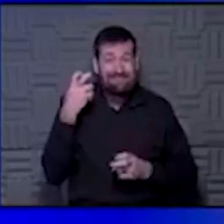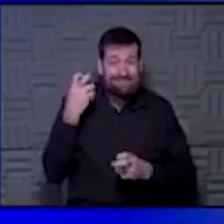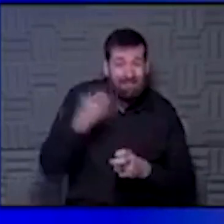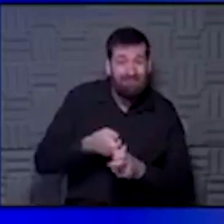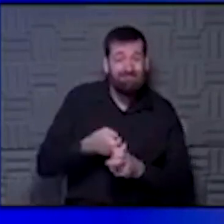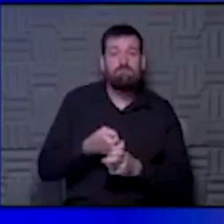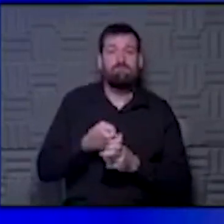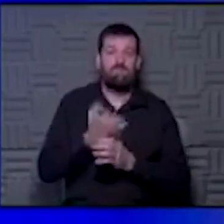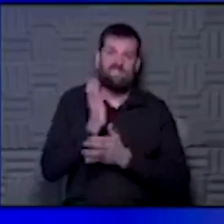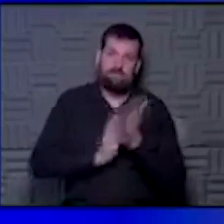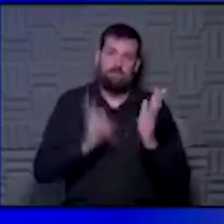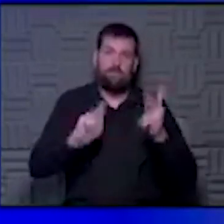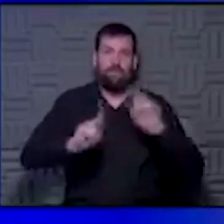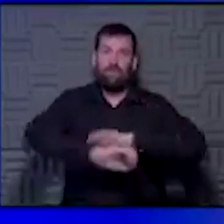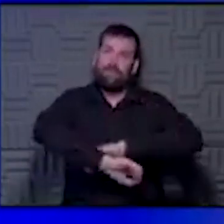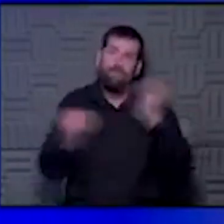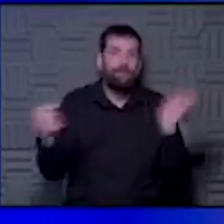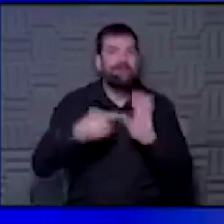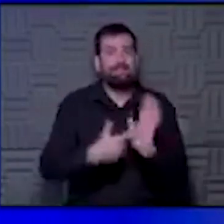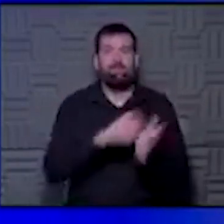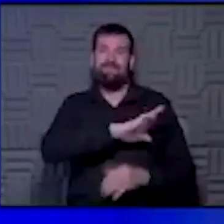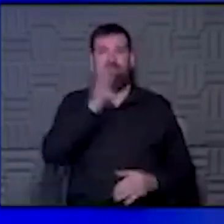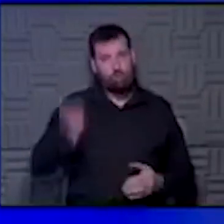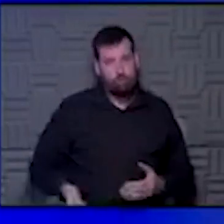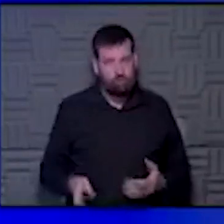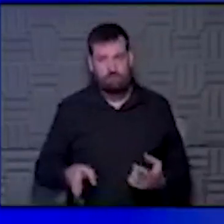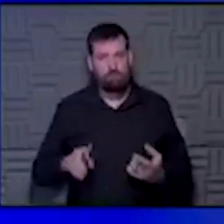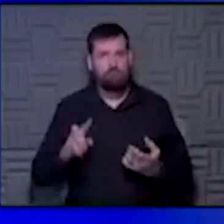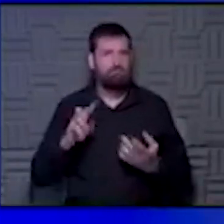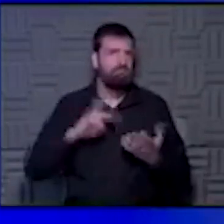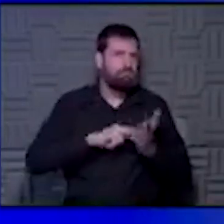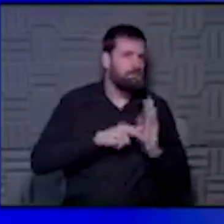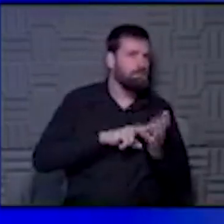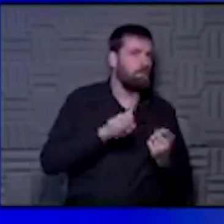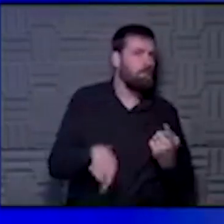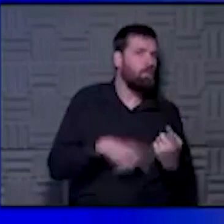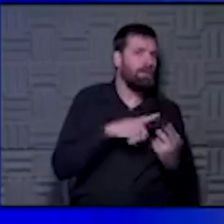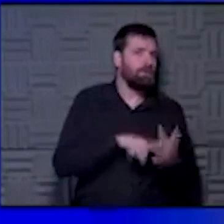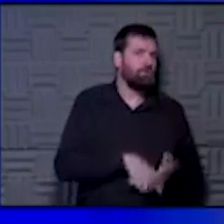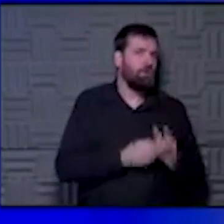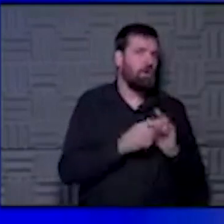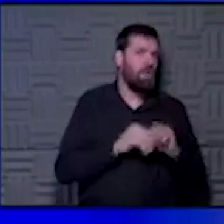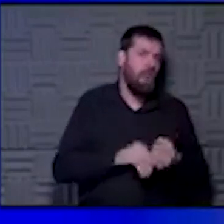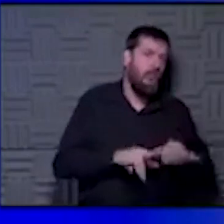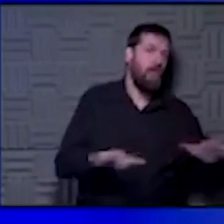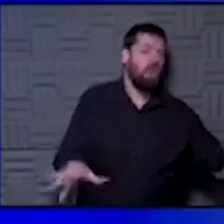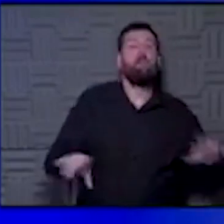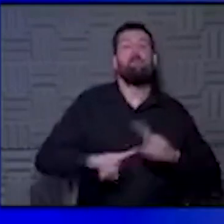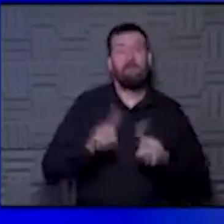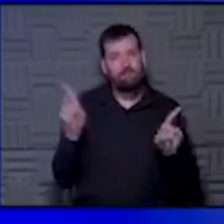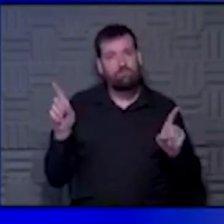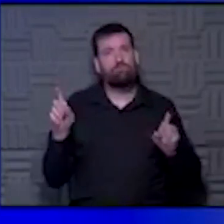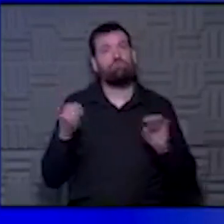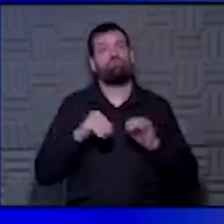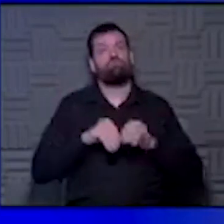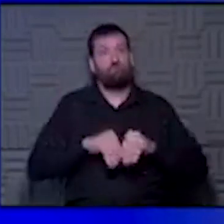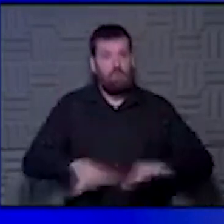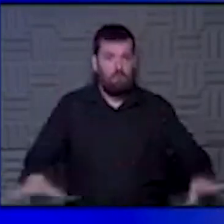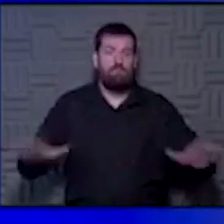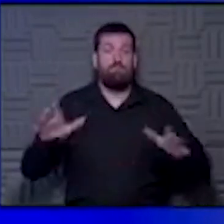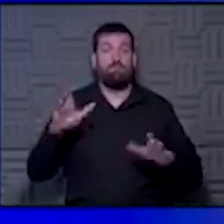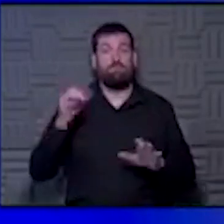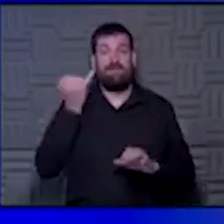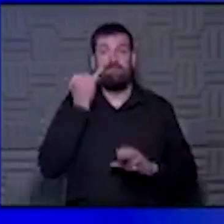completely asymptomatic. So where do you know, when do they start transmitting? But there is transmission even in those that